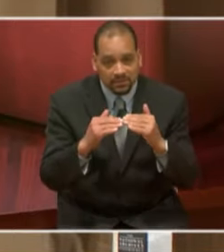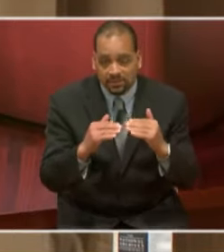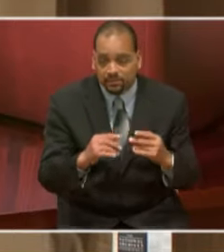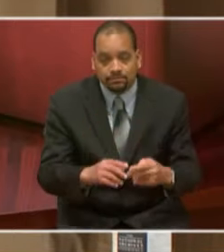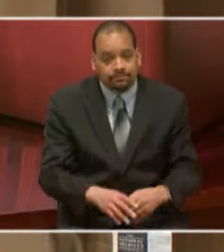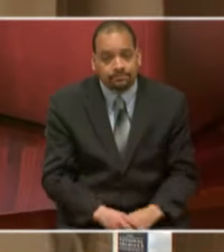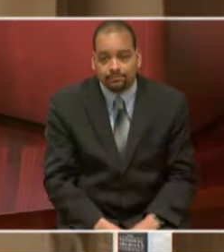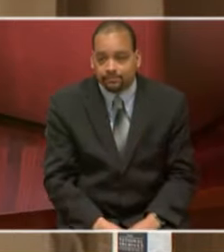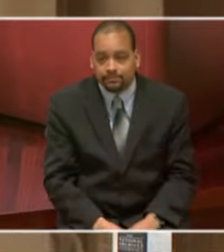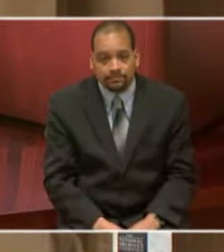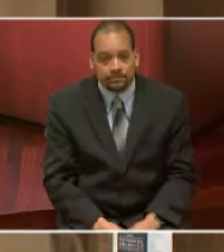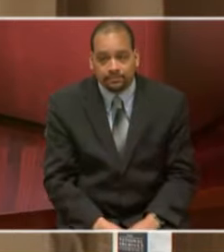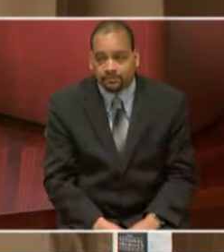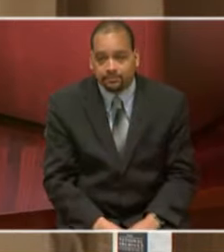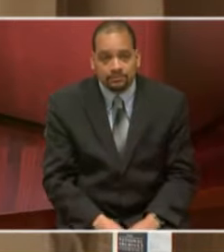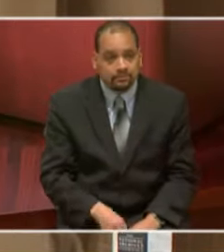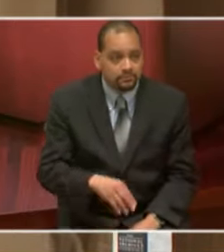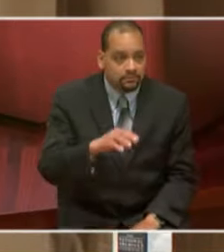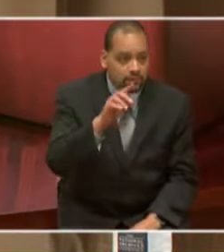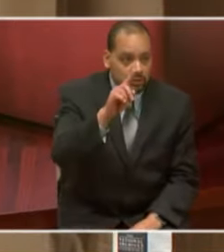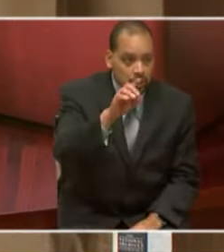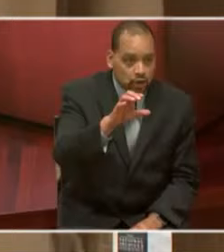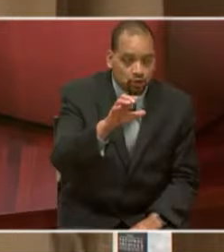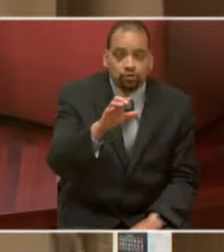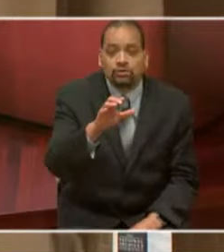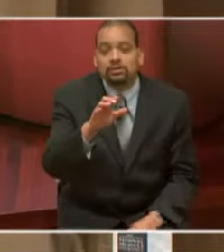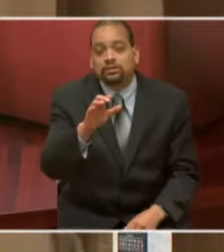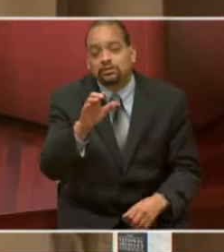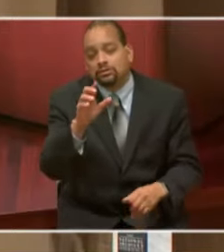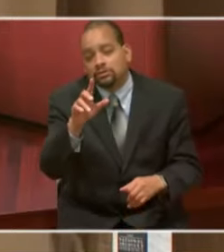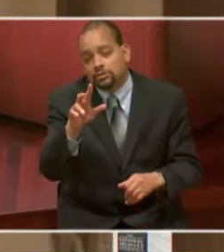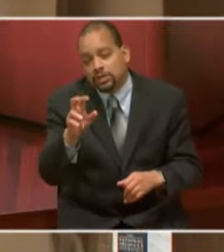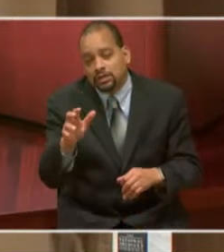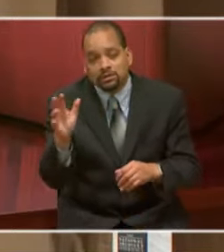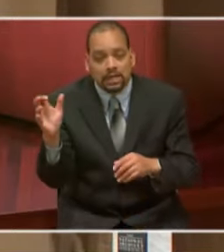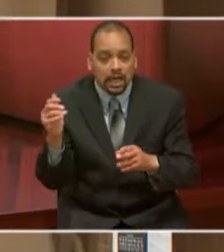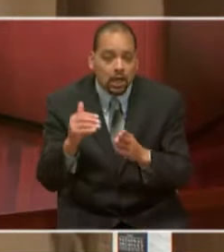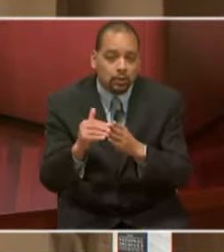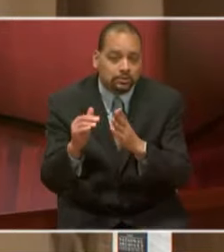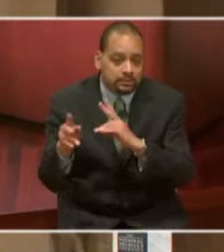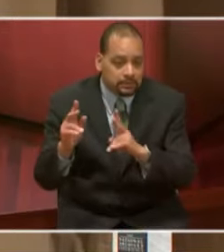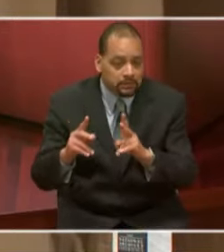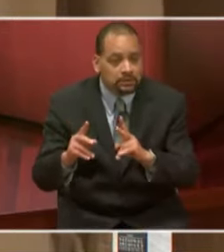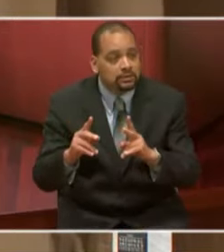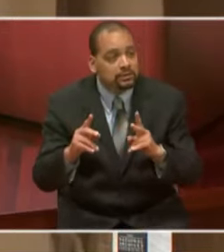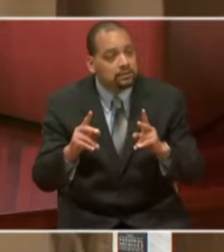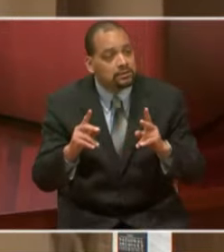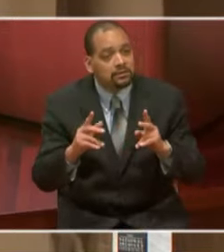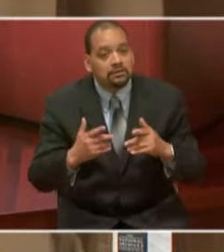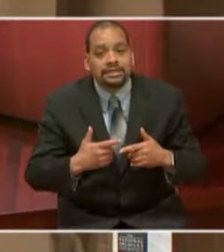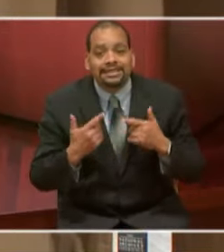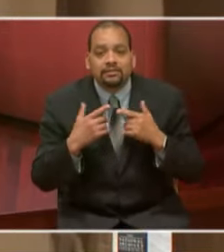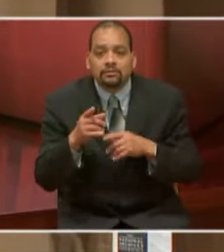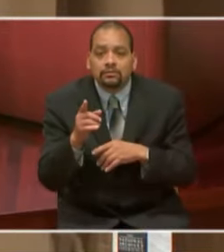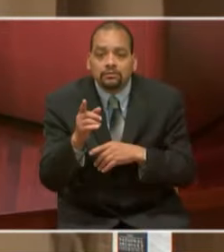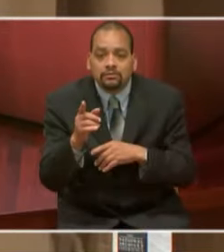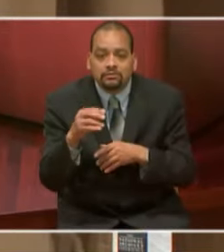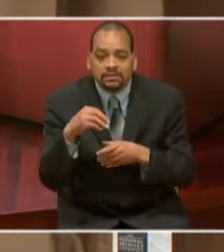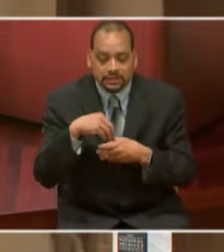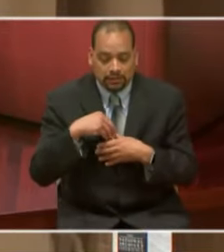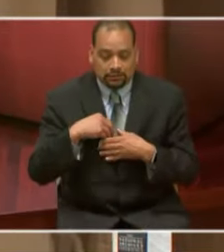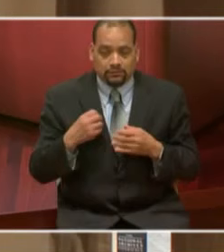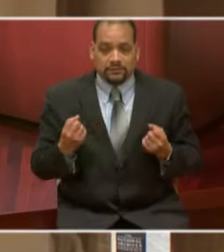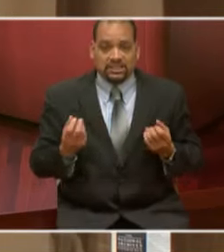steps walking down the way, and they all said to me from time to time, because they think I should be probably at a hospital or not, they